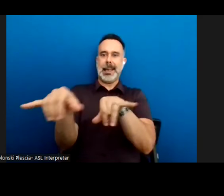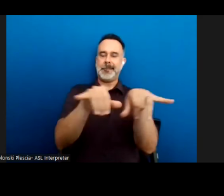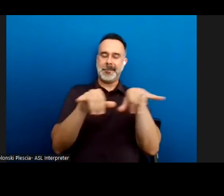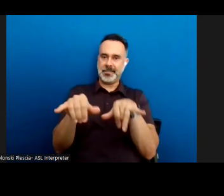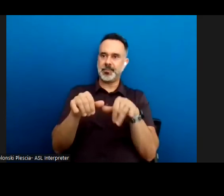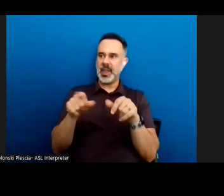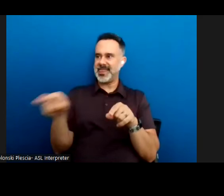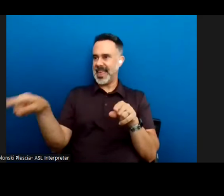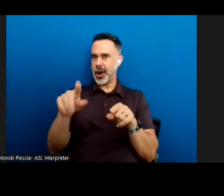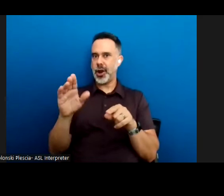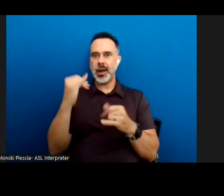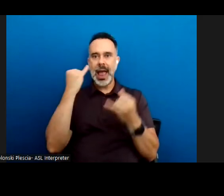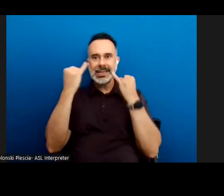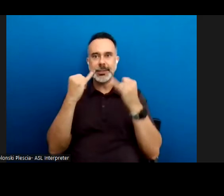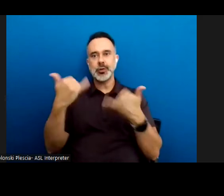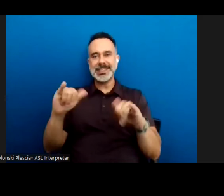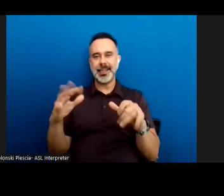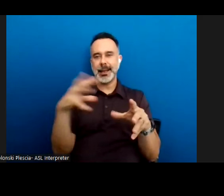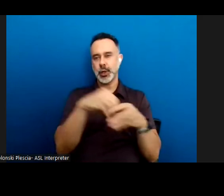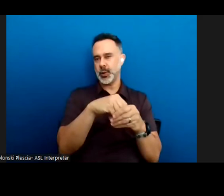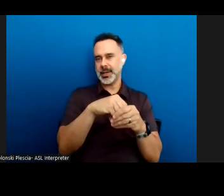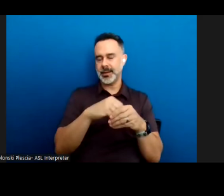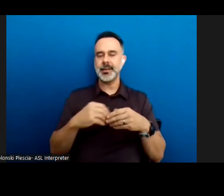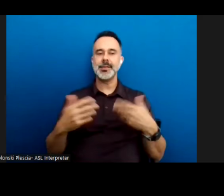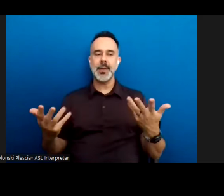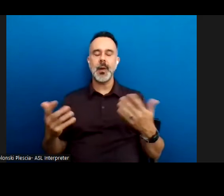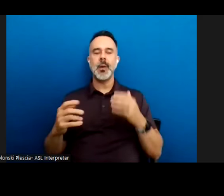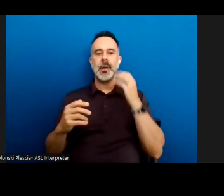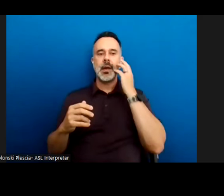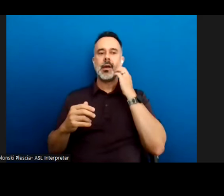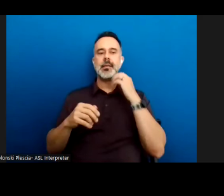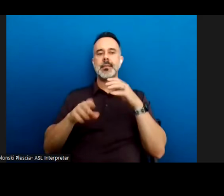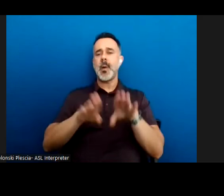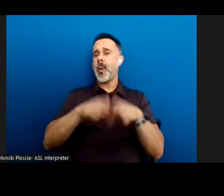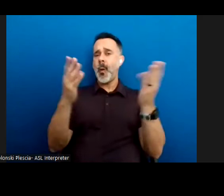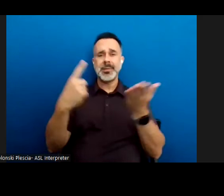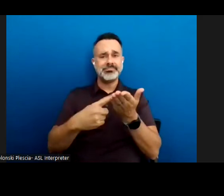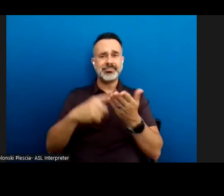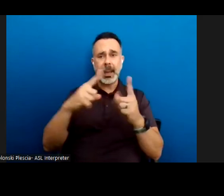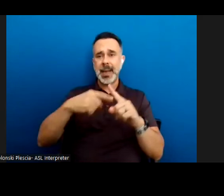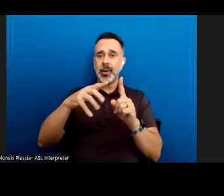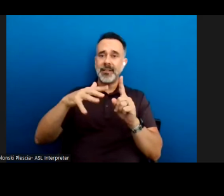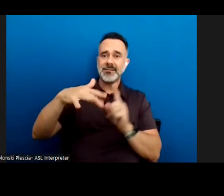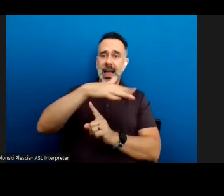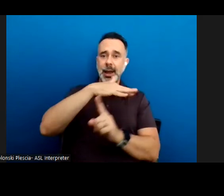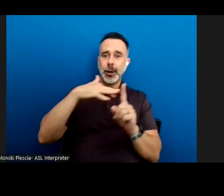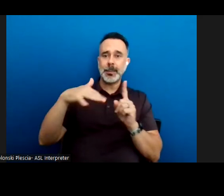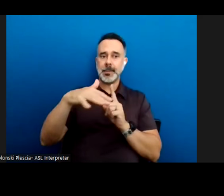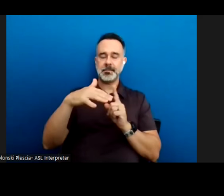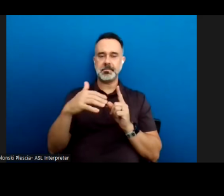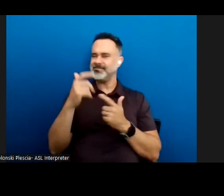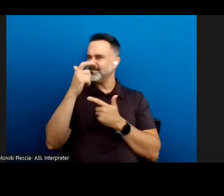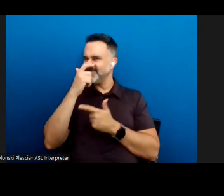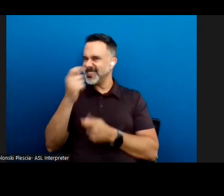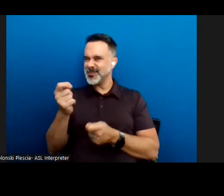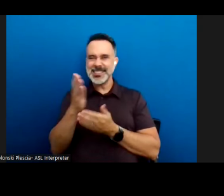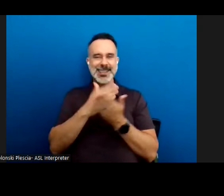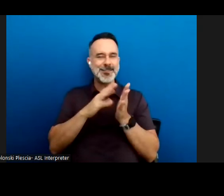So open discussions about environments. It's interesting to hear what the students will say, what they don't